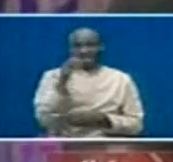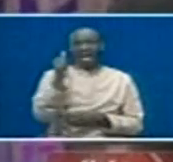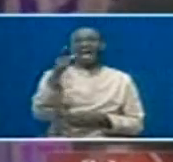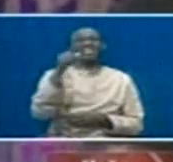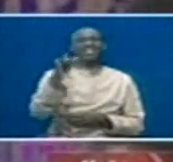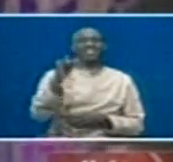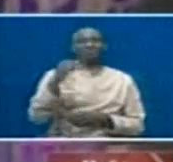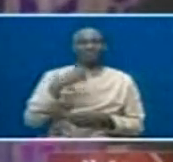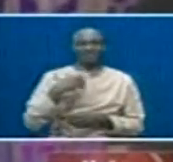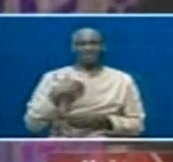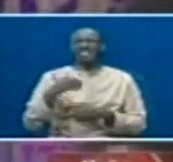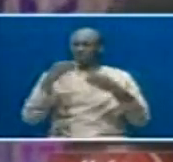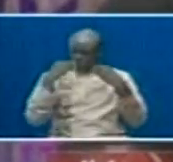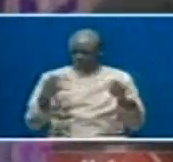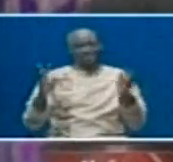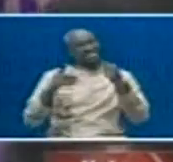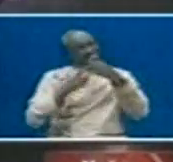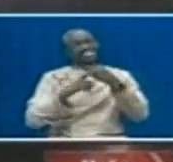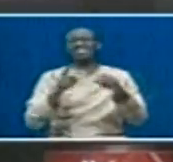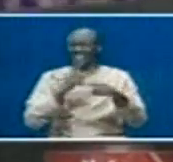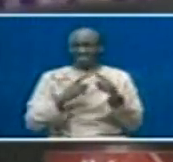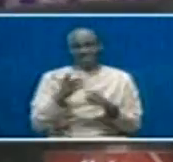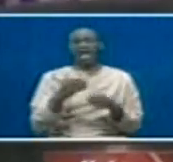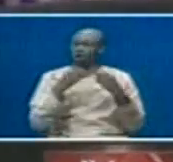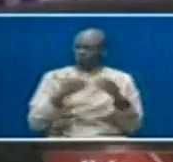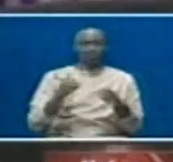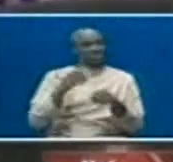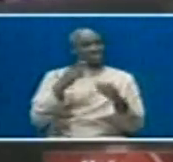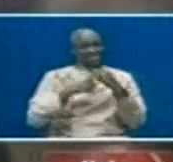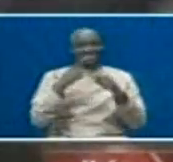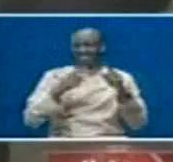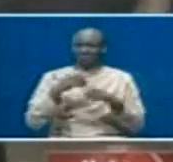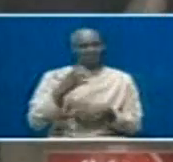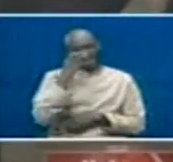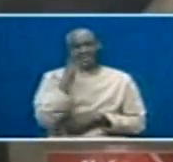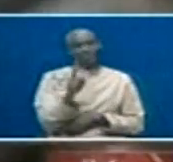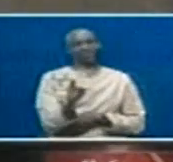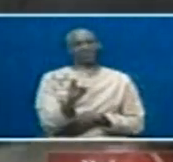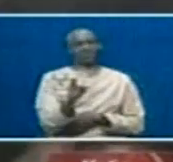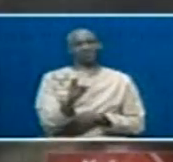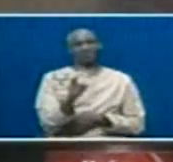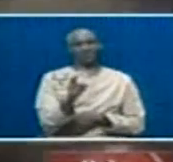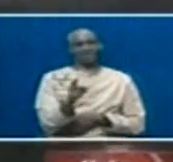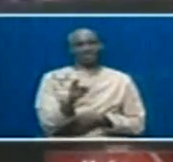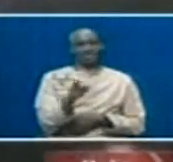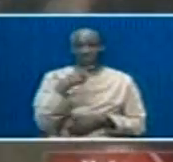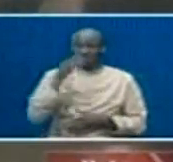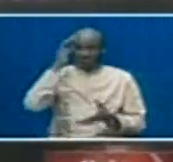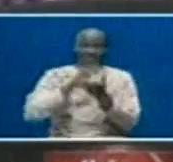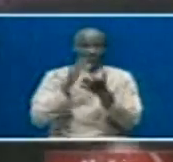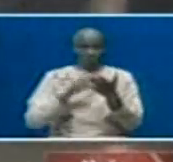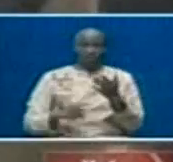more than losing those 6 years. Mm. He lost those 6 years. 6 years. To him, he believed that he